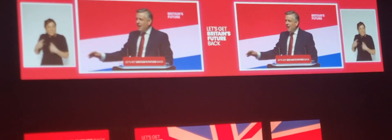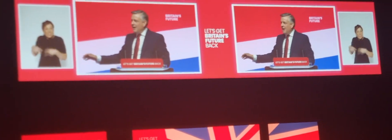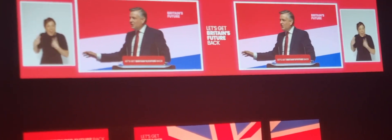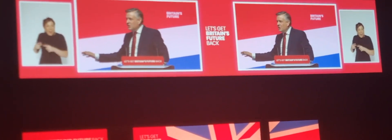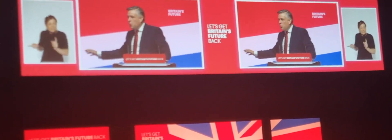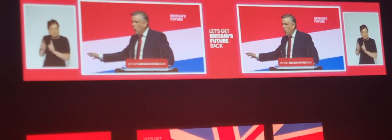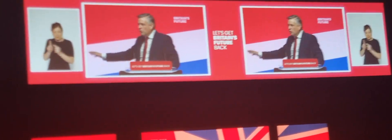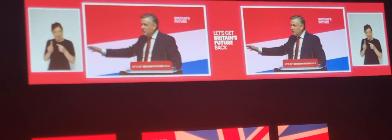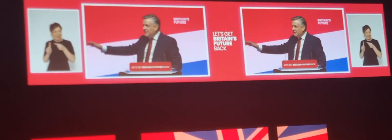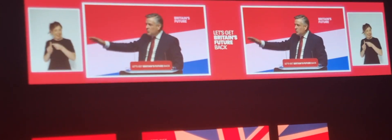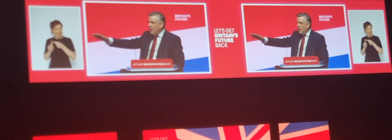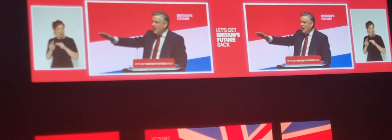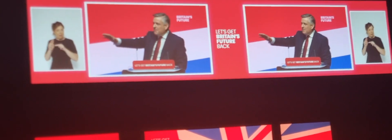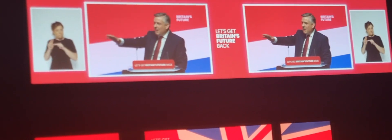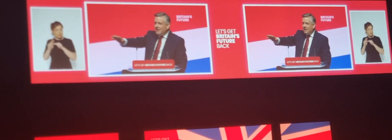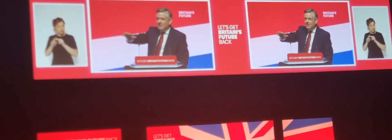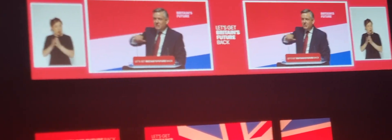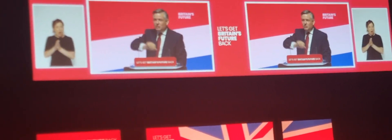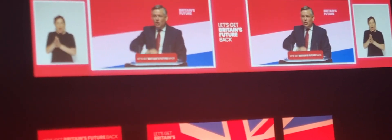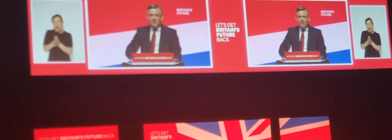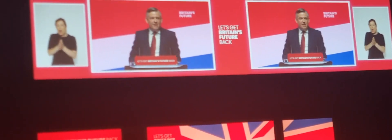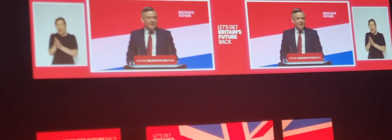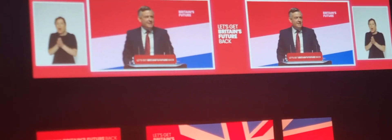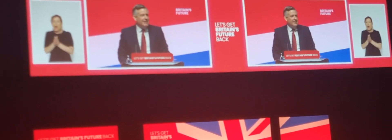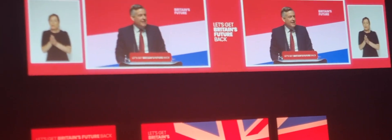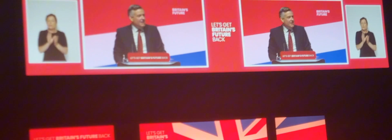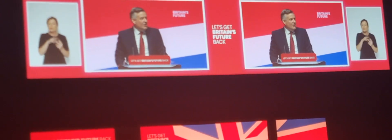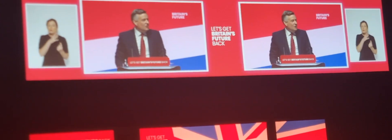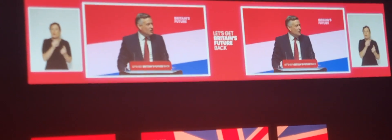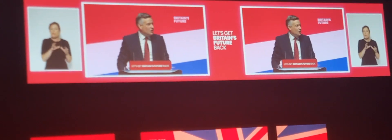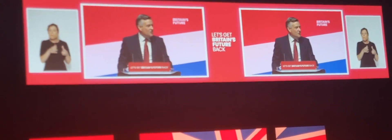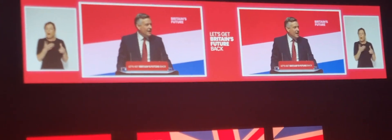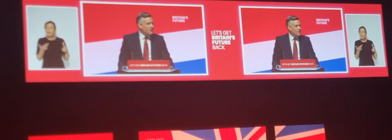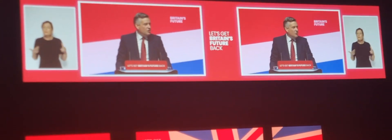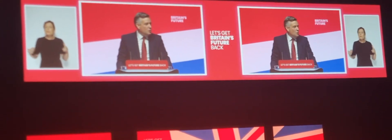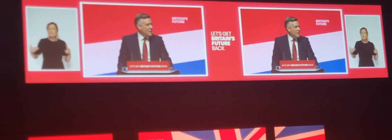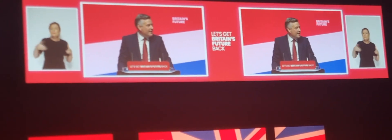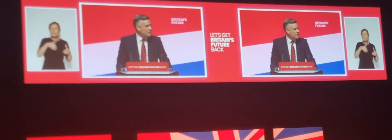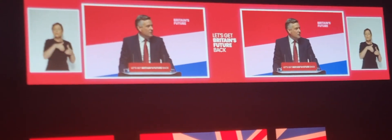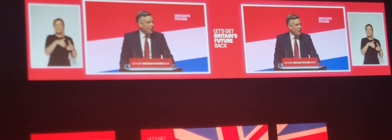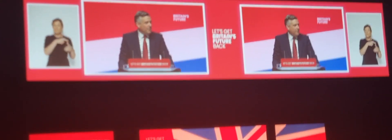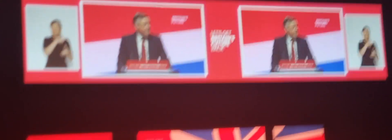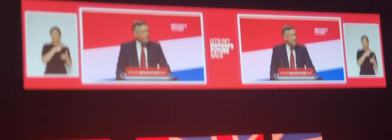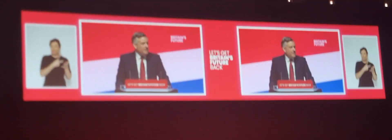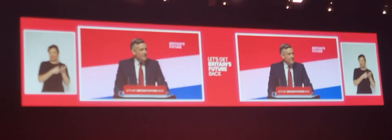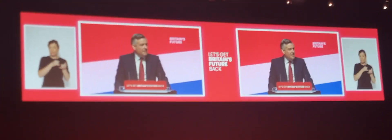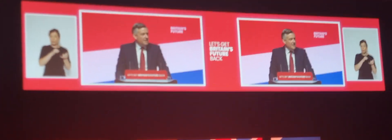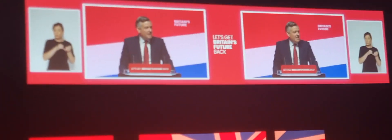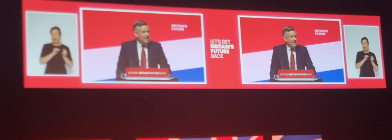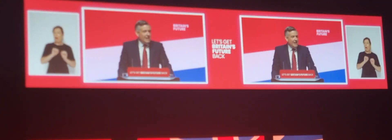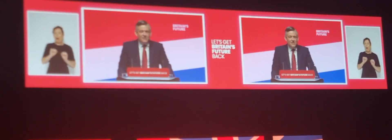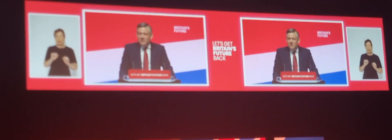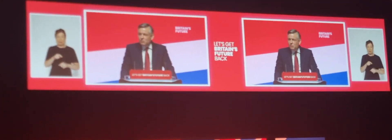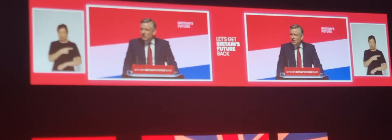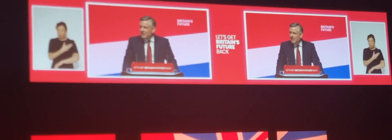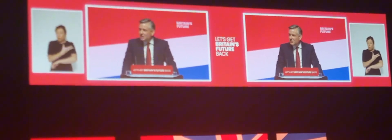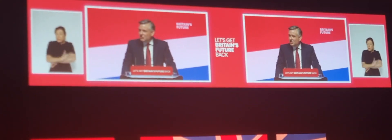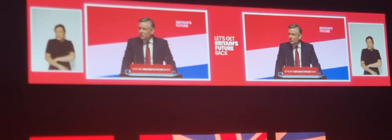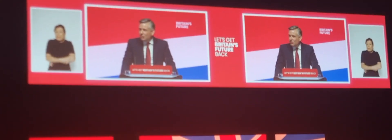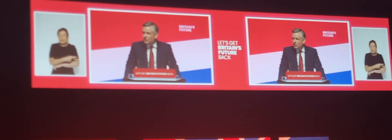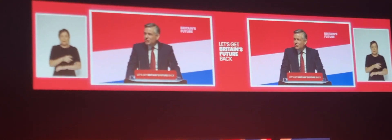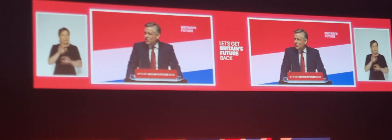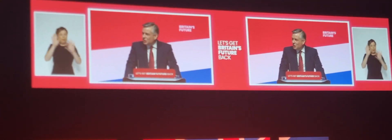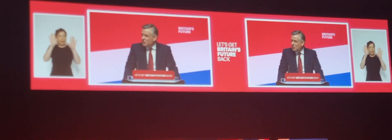now Farage is waltzing his way back into the Tory party, and Sunak too weak to stop him. And then there was